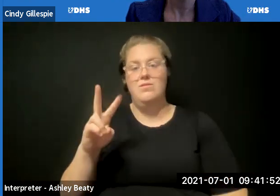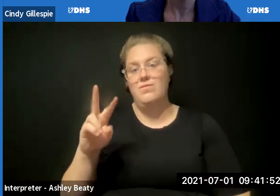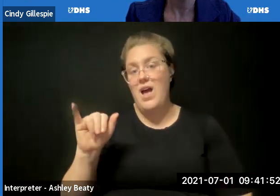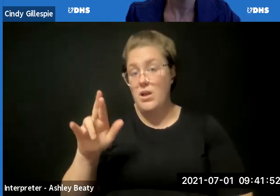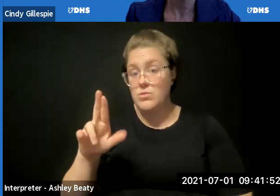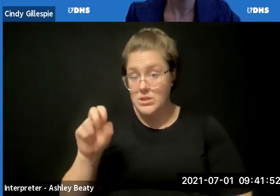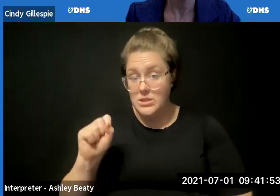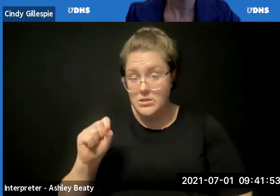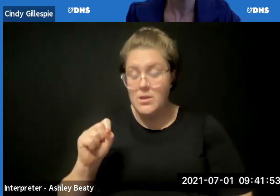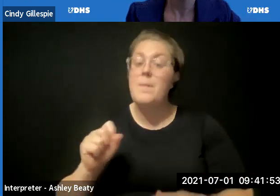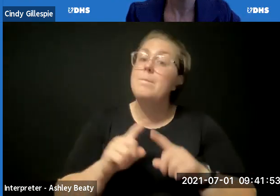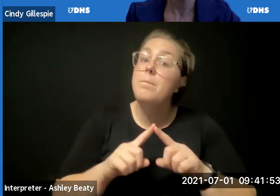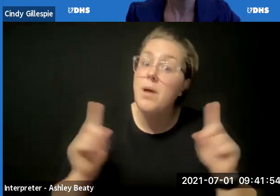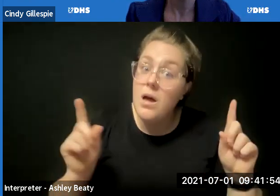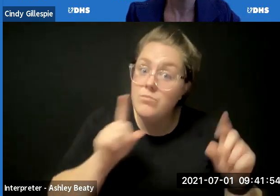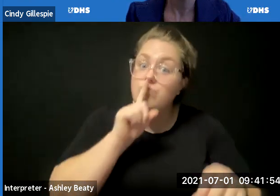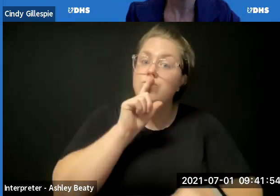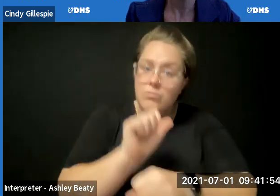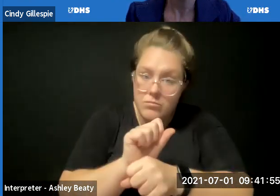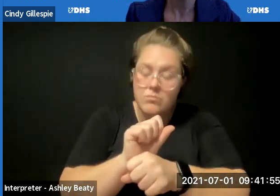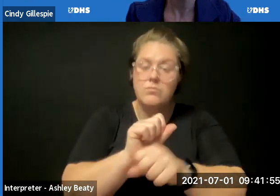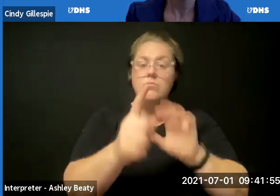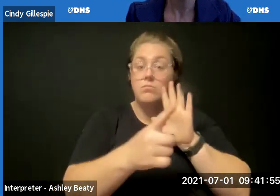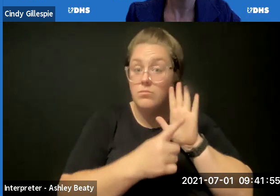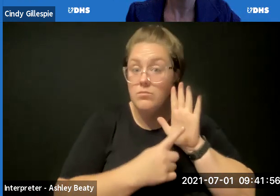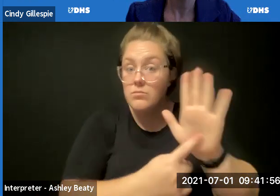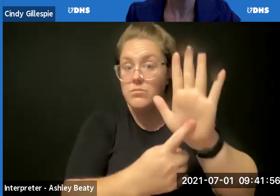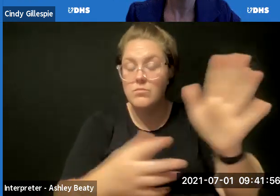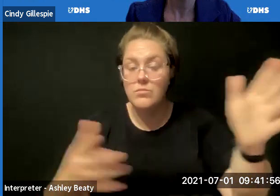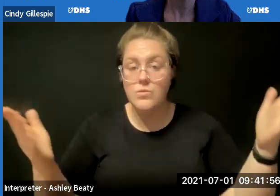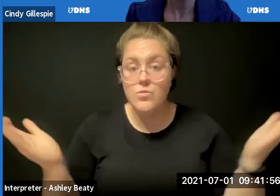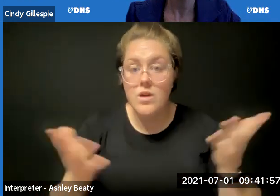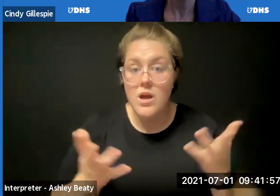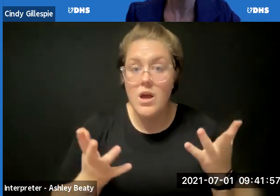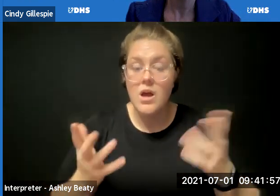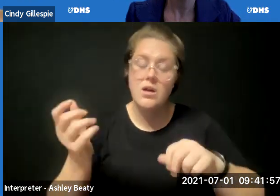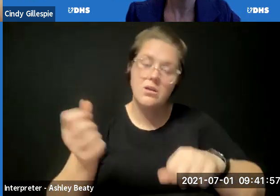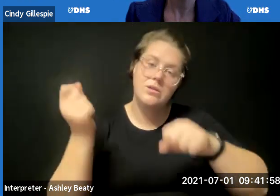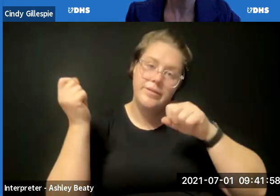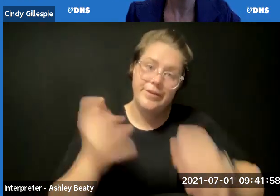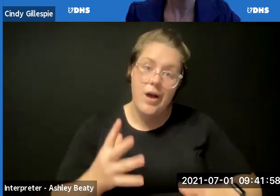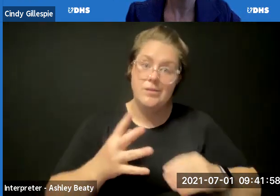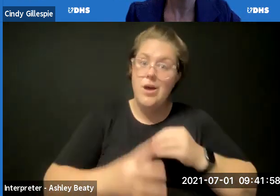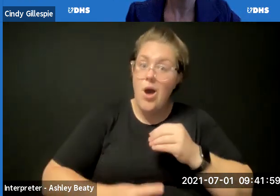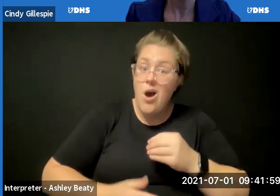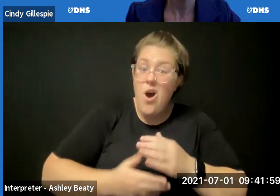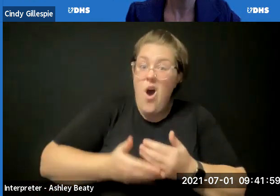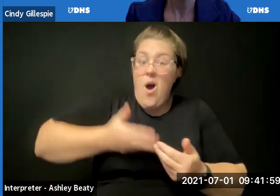But what's also really kind of stands out there is that it causes an additional about almost